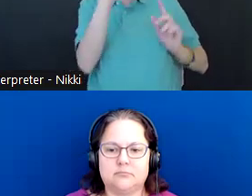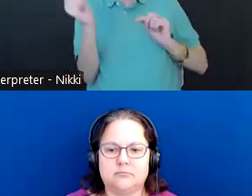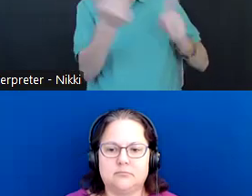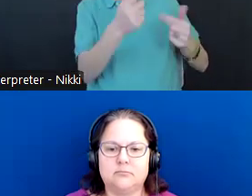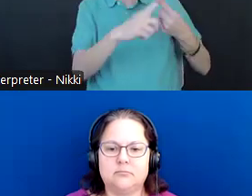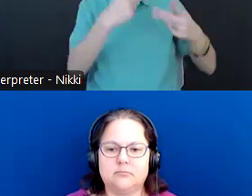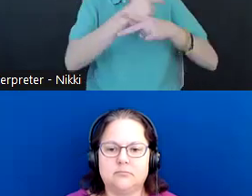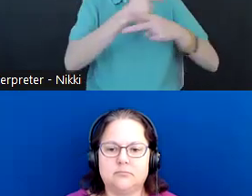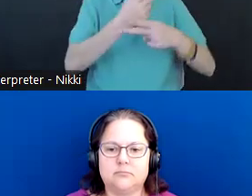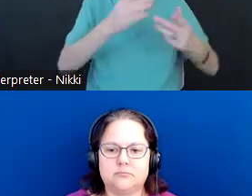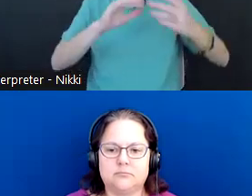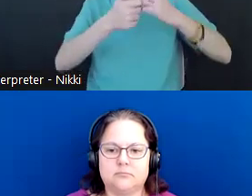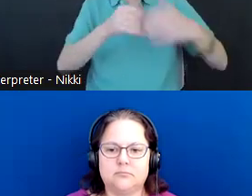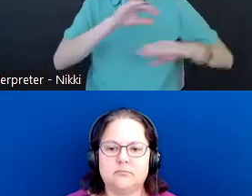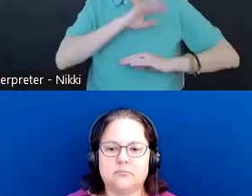meet this requirement.